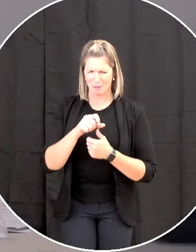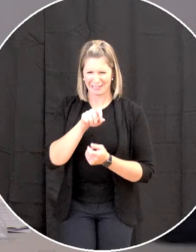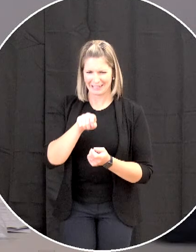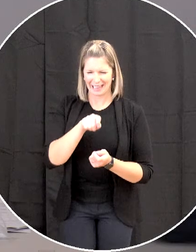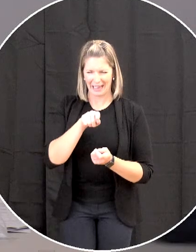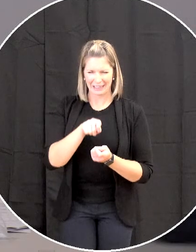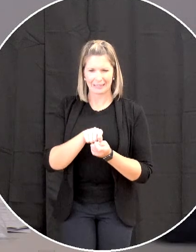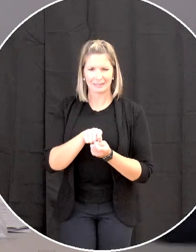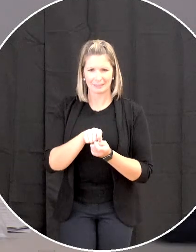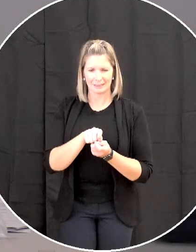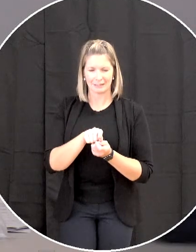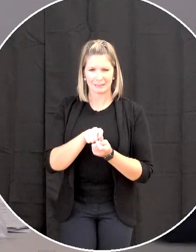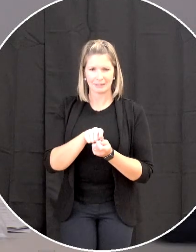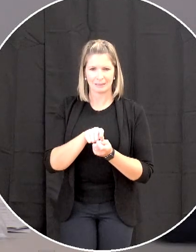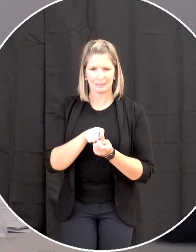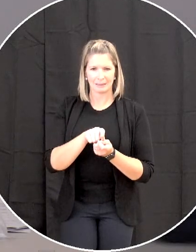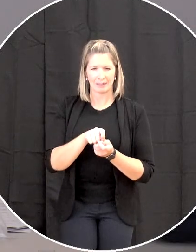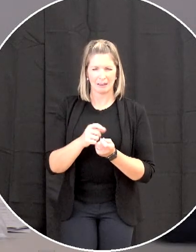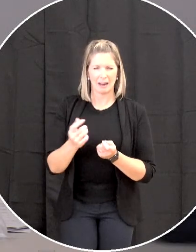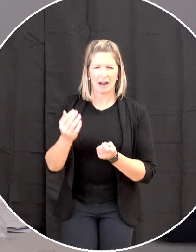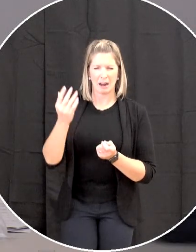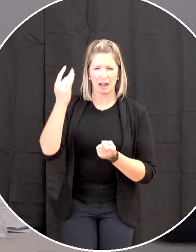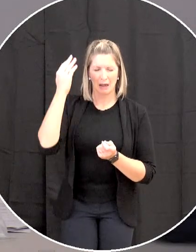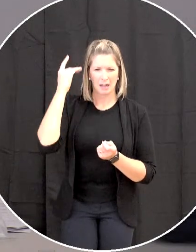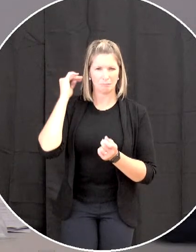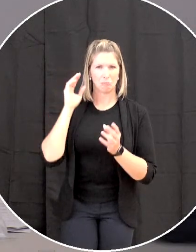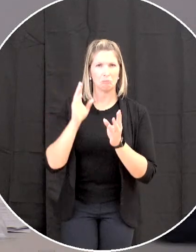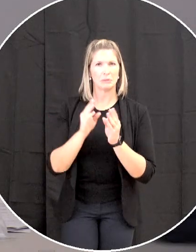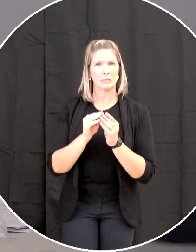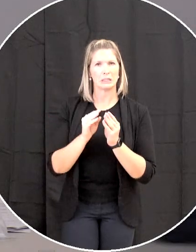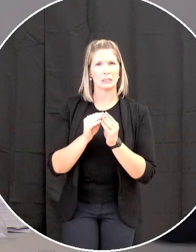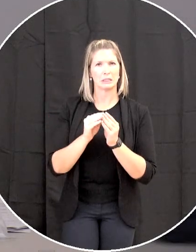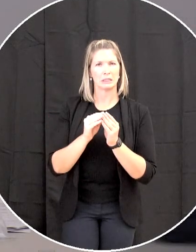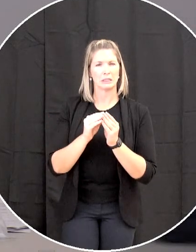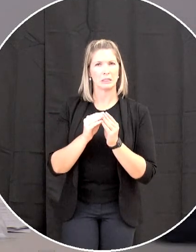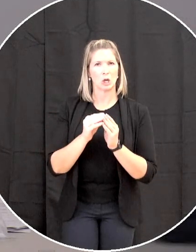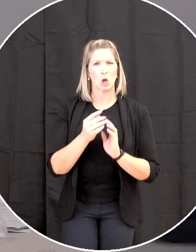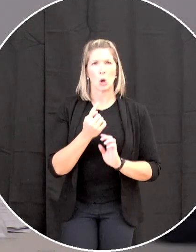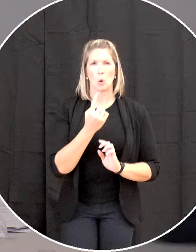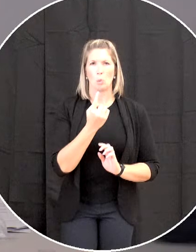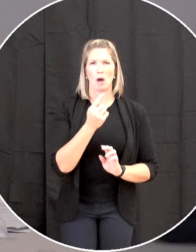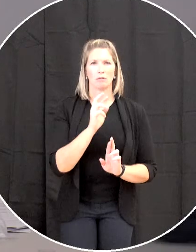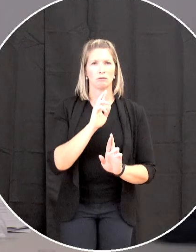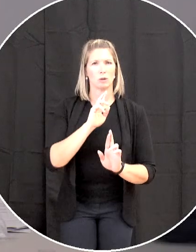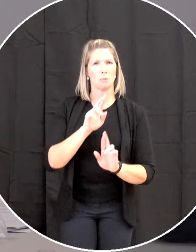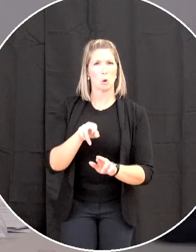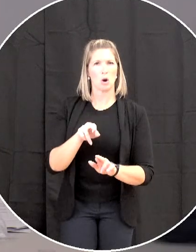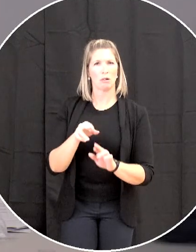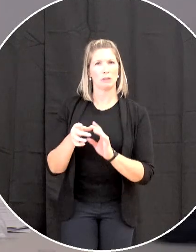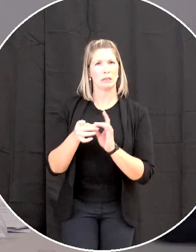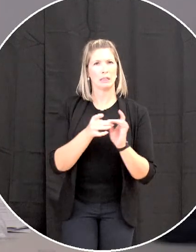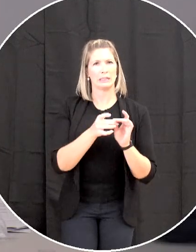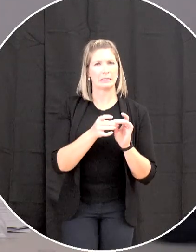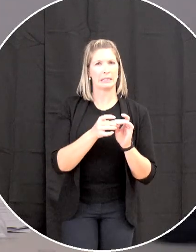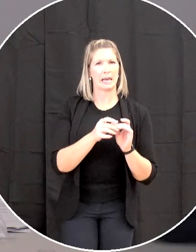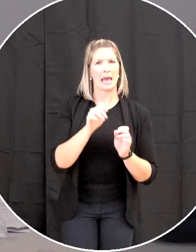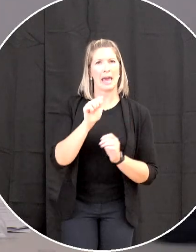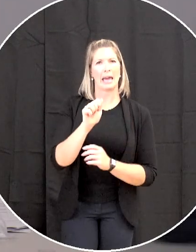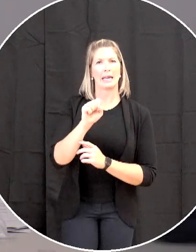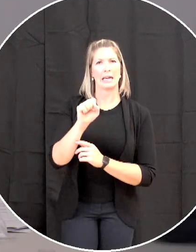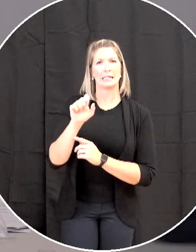that meeting that we had, there was a report coming from Ms. Georgina Lake about ASL and how that had